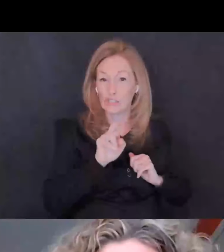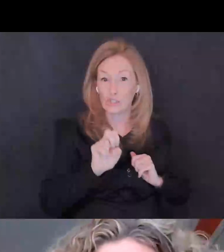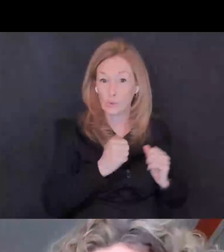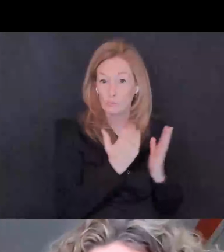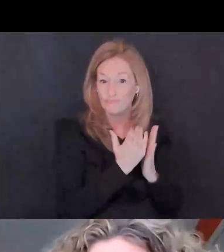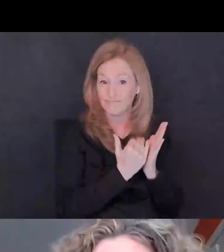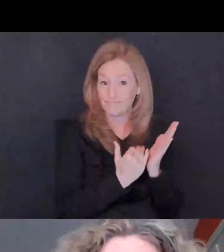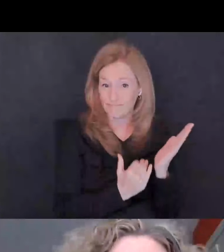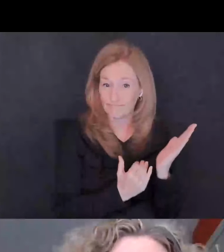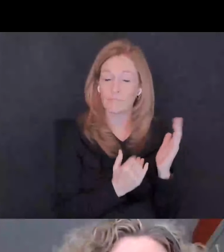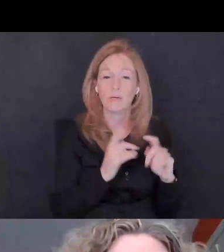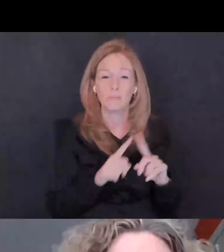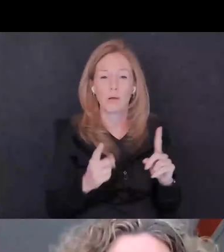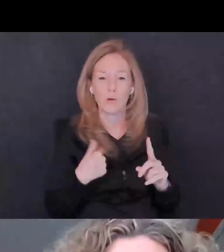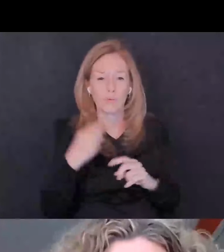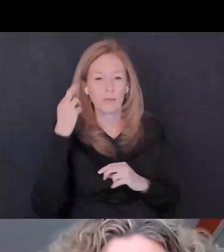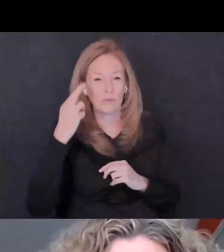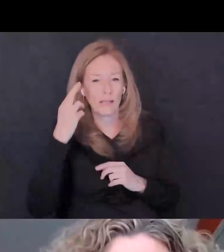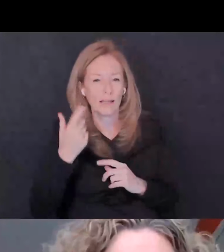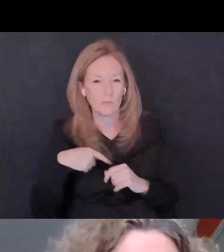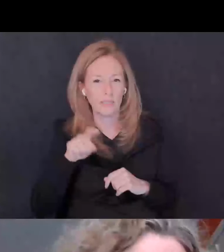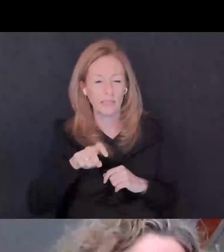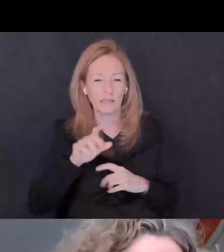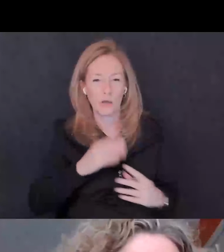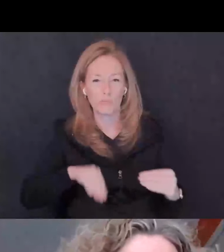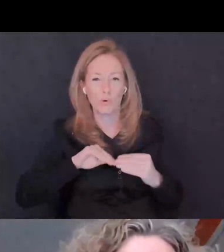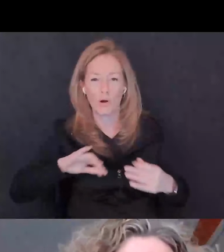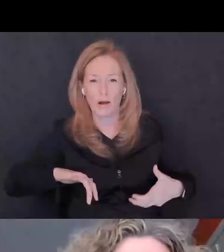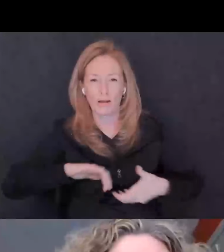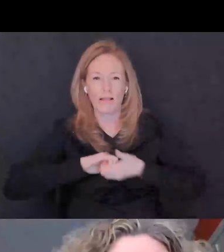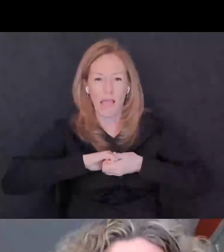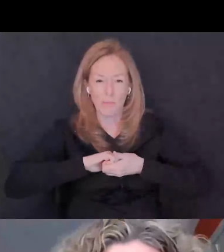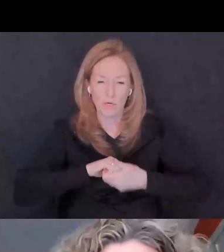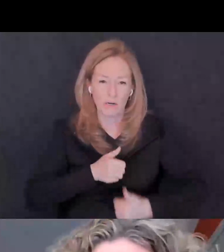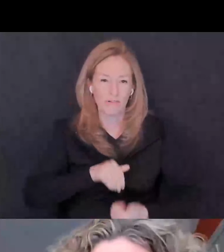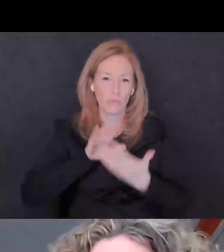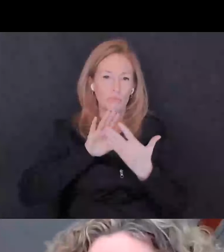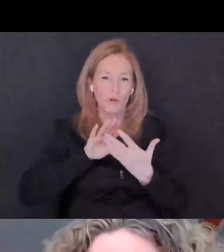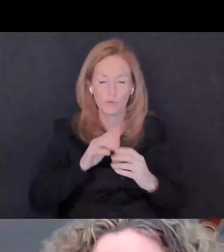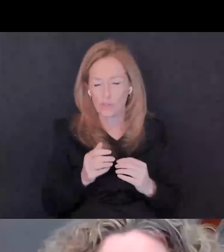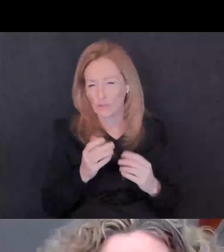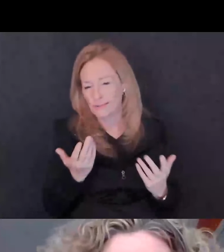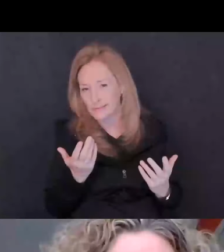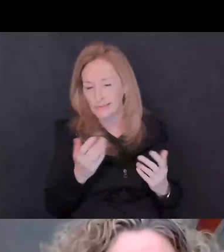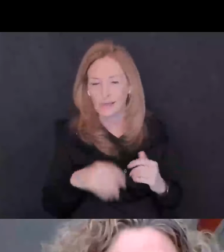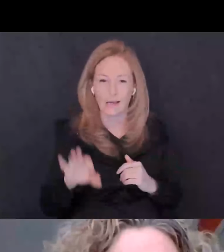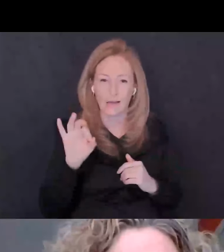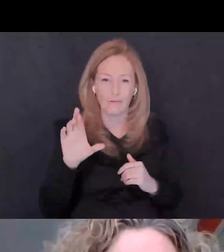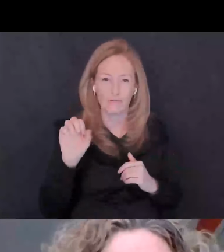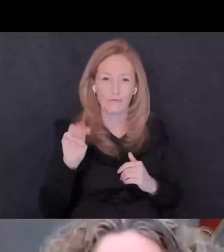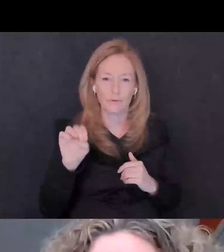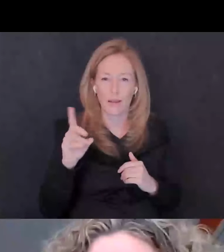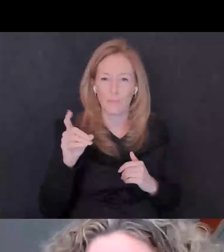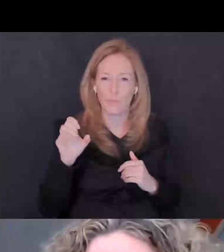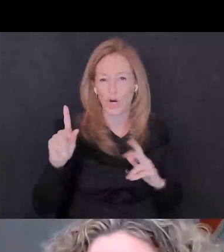to take a collaborative approach, a framework. So with permission,